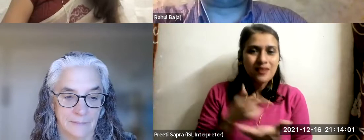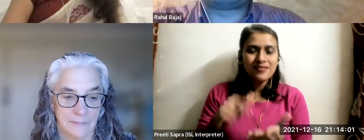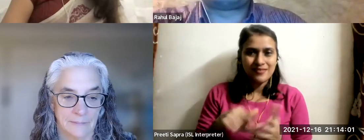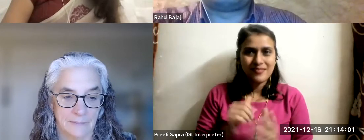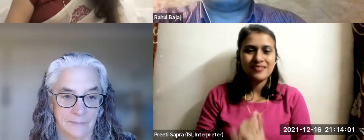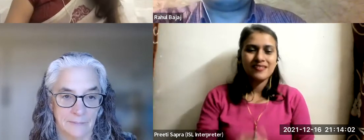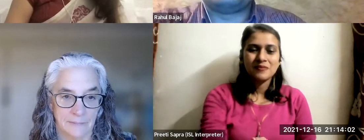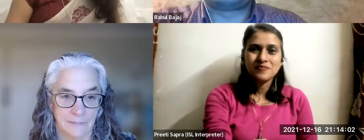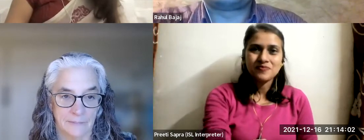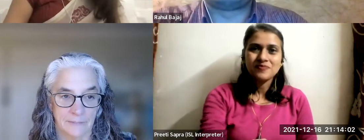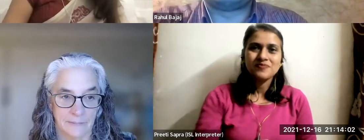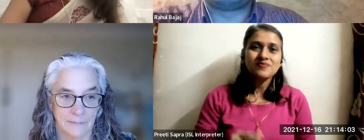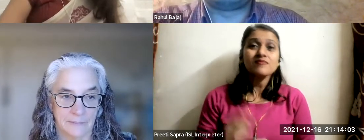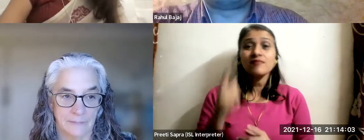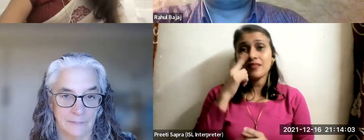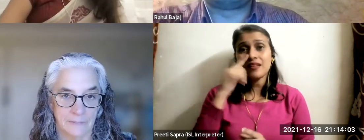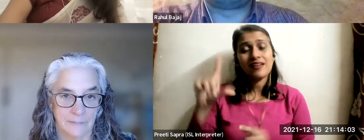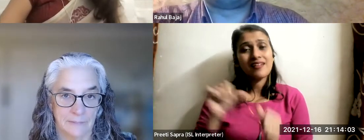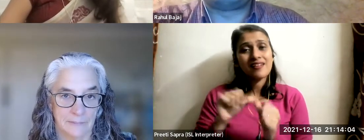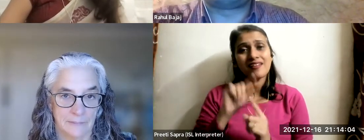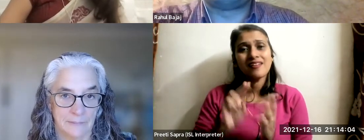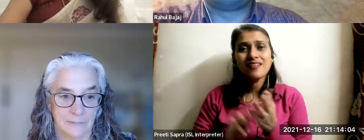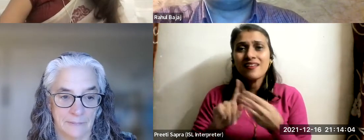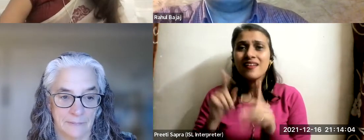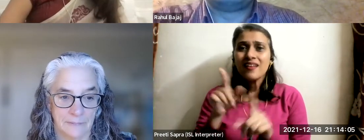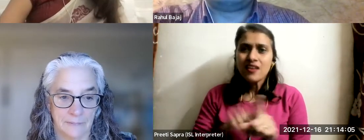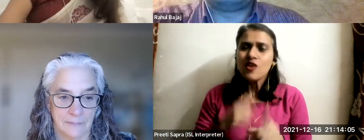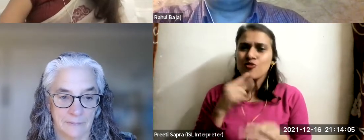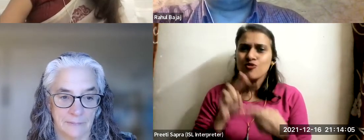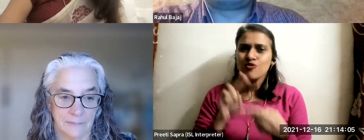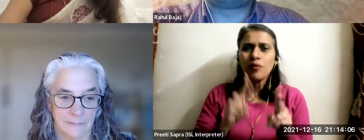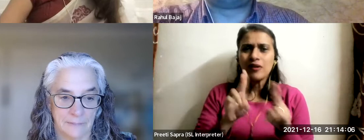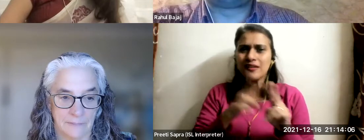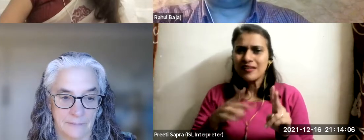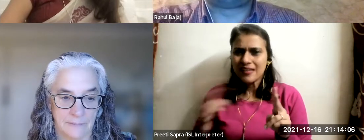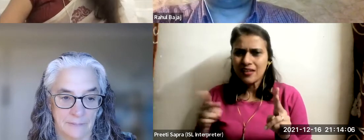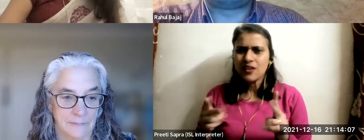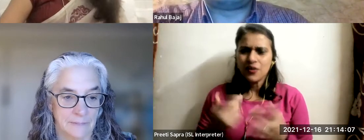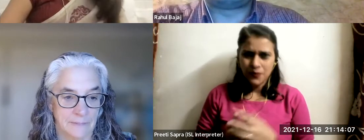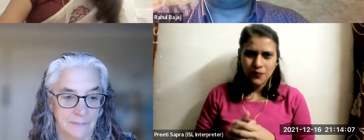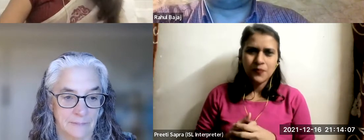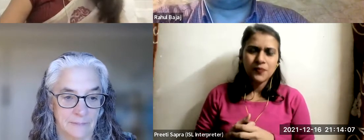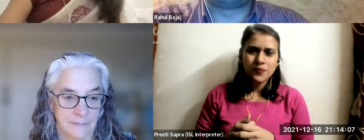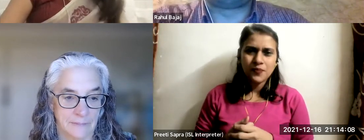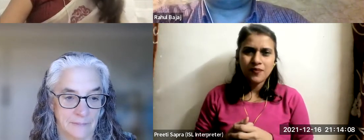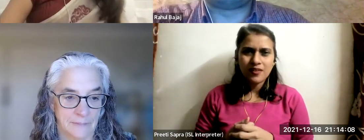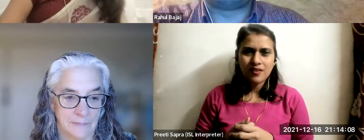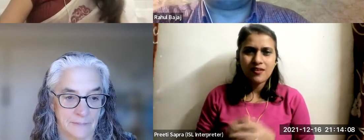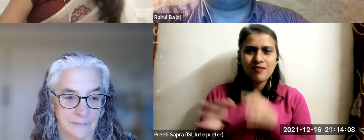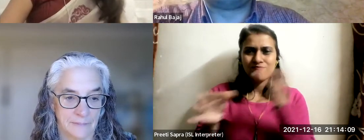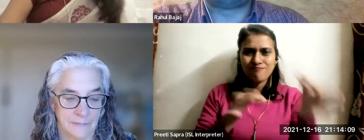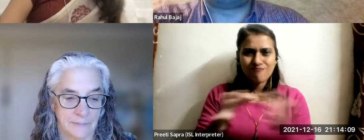is called Structured Negotiation, a Winning Alternative to Lawsuits. Lainey, would you like to just tell our listeners